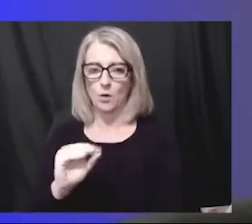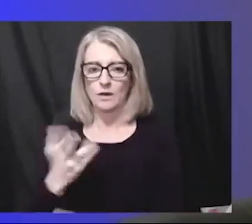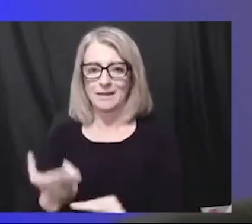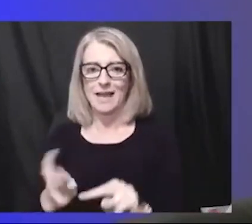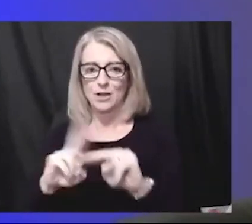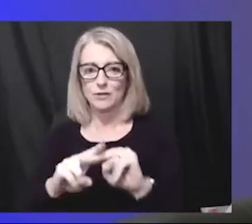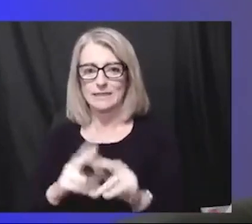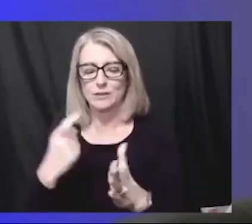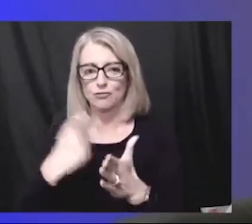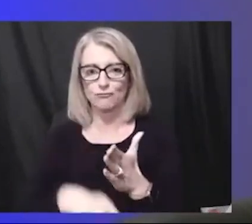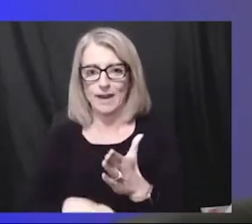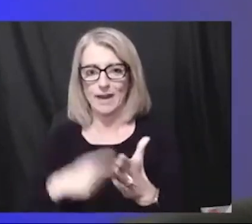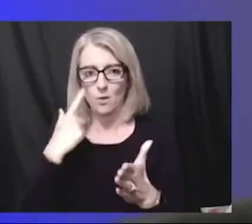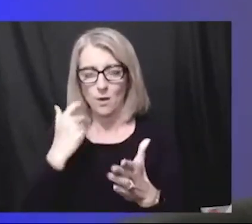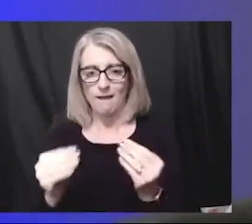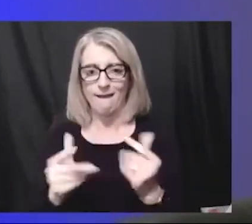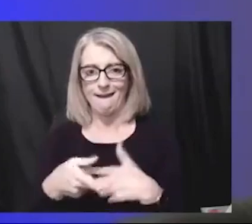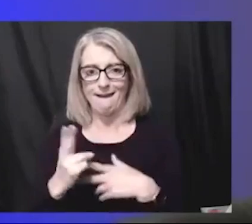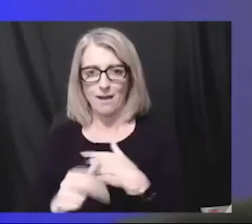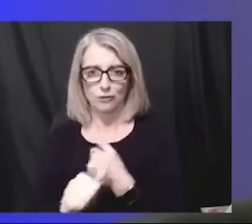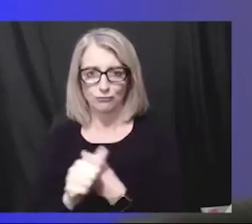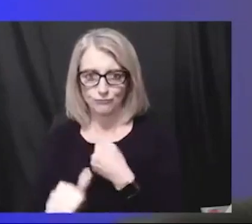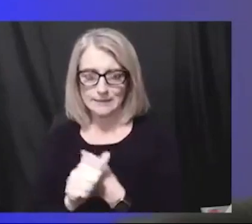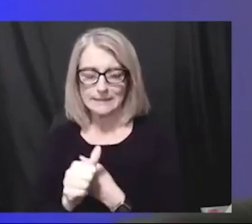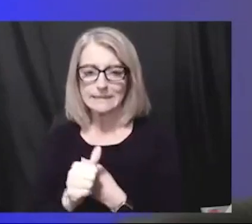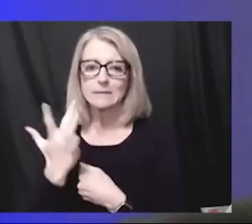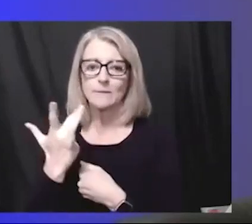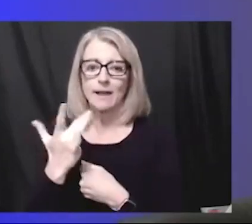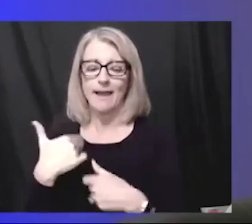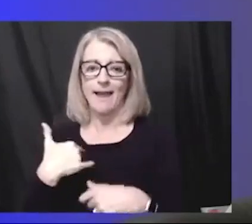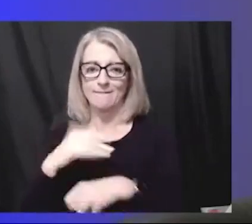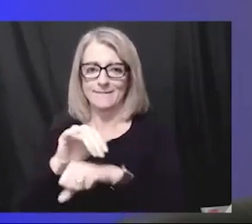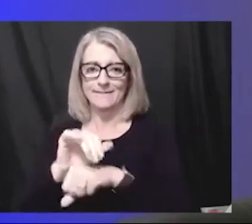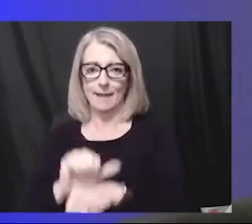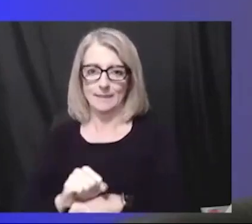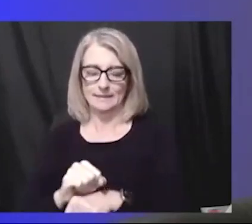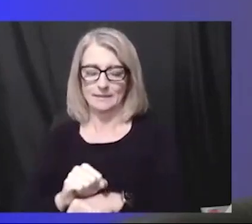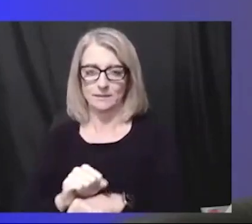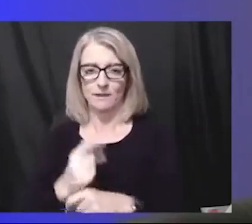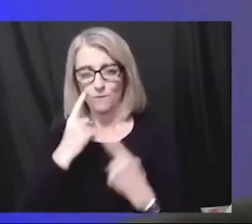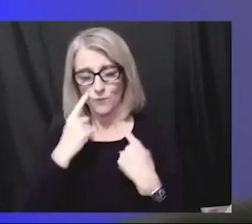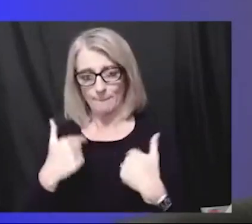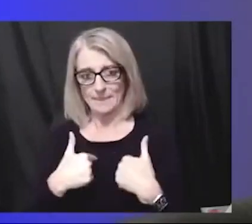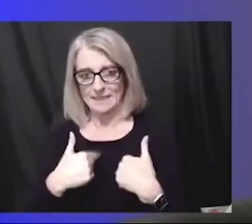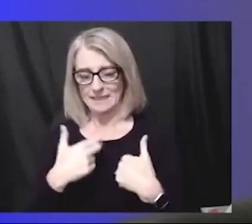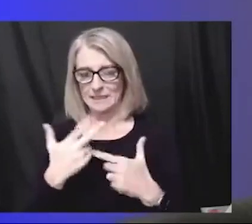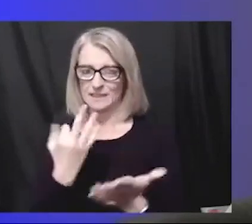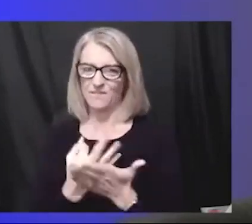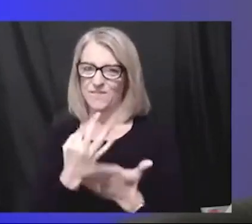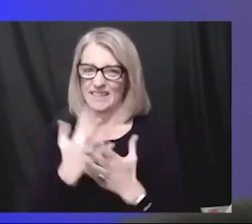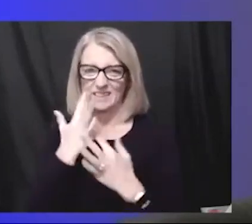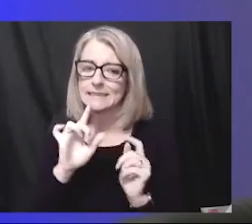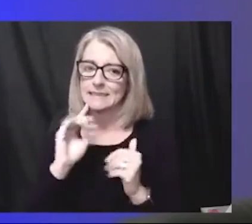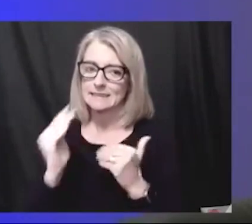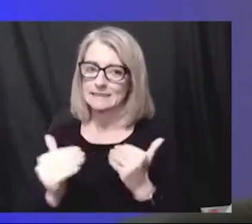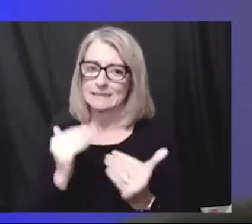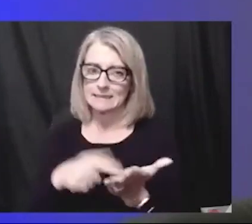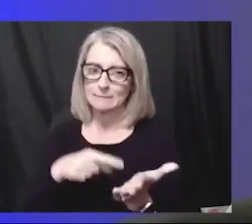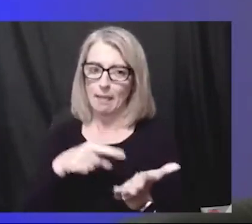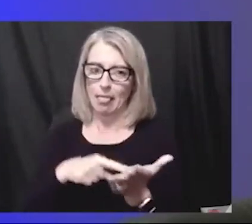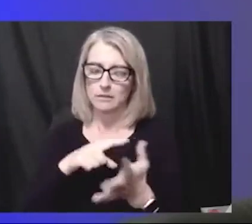you have this big bill, you get long haul syndrome. 50% of patients get long haul syndrome. You're fatigued, you have headaches, you maybe not be able to breathe, you have brain fog, you